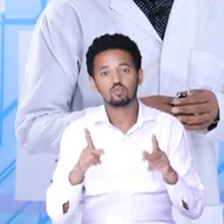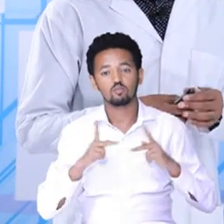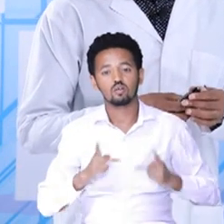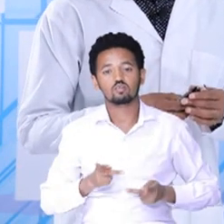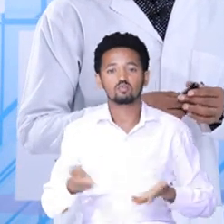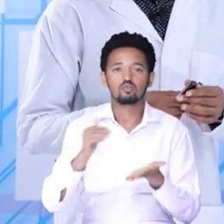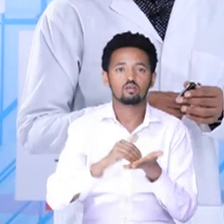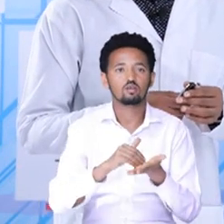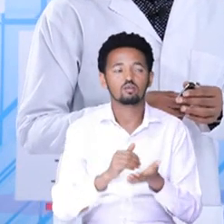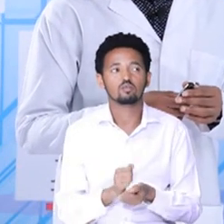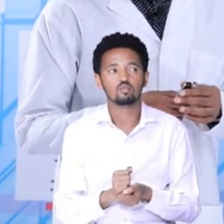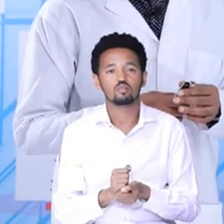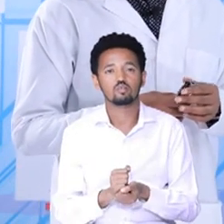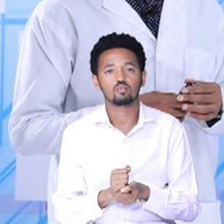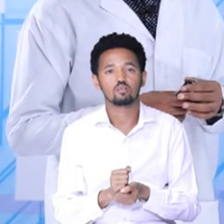again.